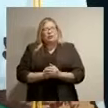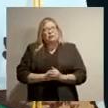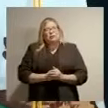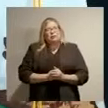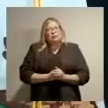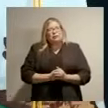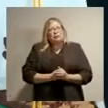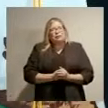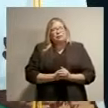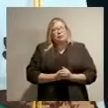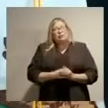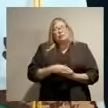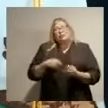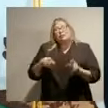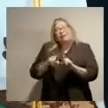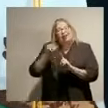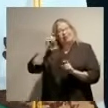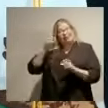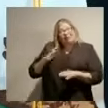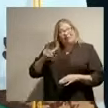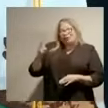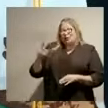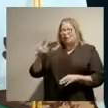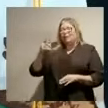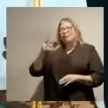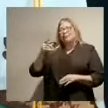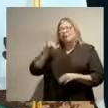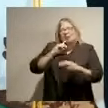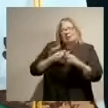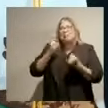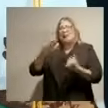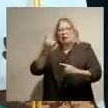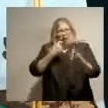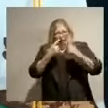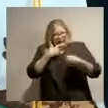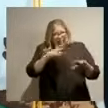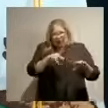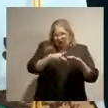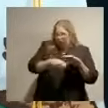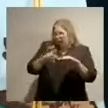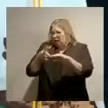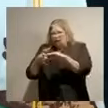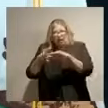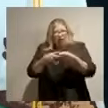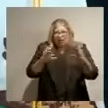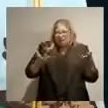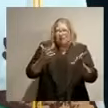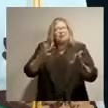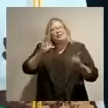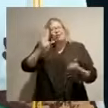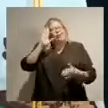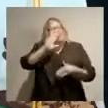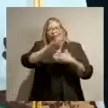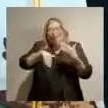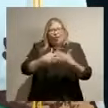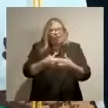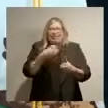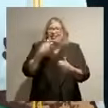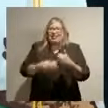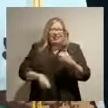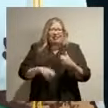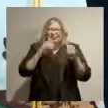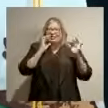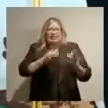on, as the governor mentioned, this cut or that cut. Obviously, these are all tough decisions. We would don't want to be in this